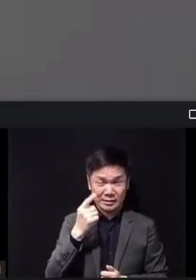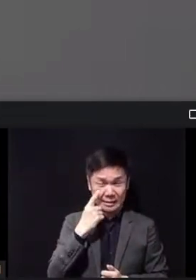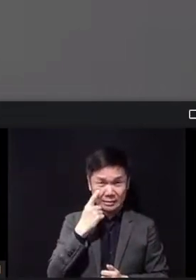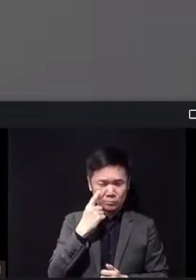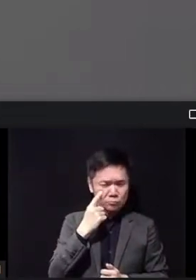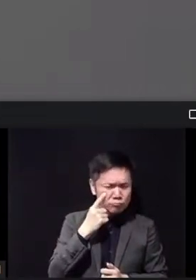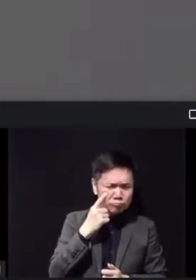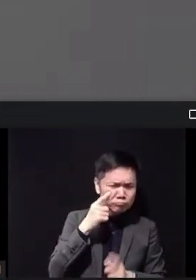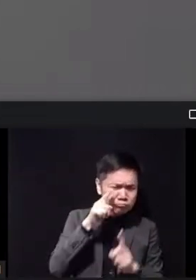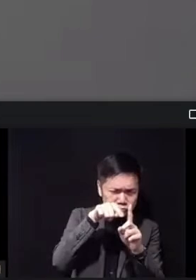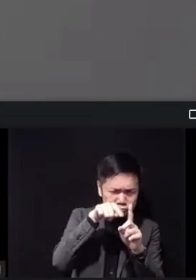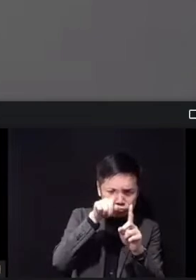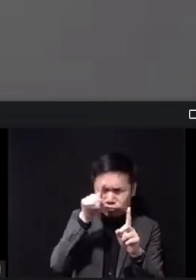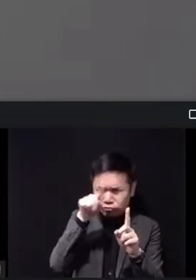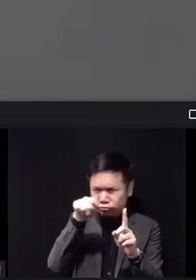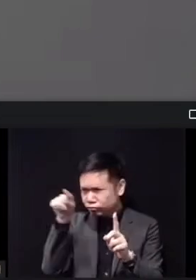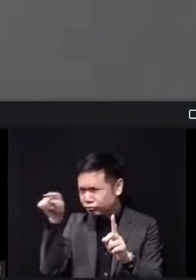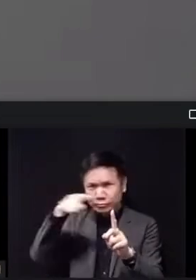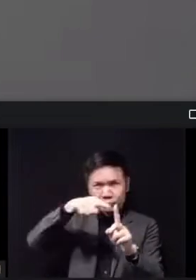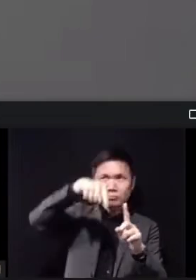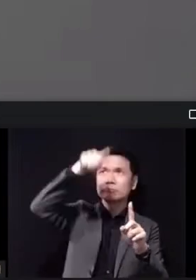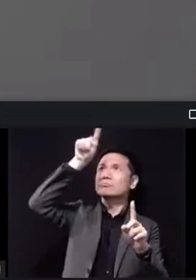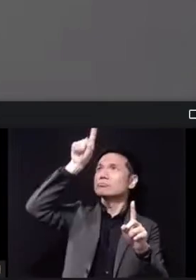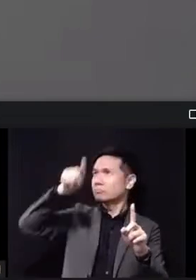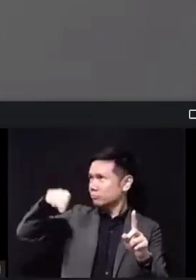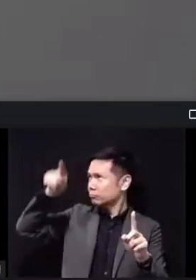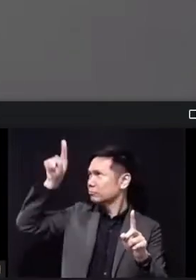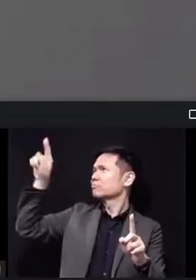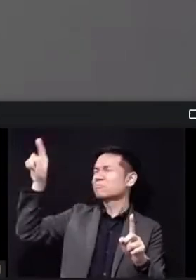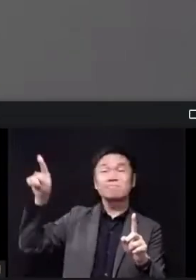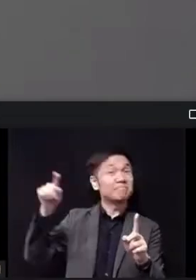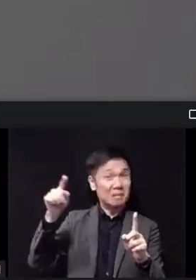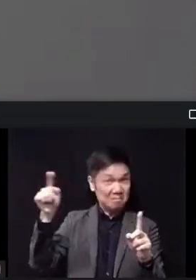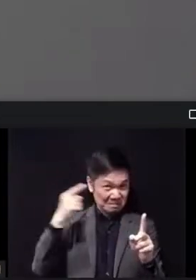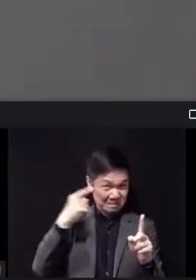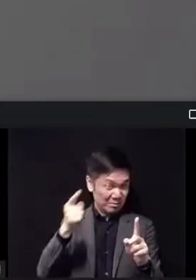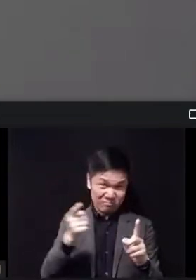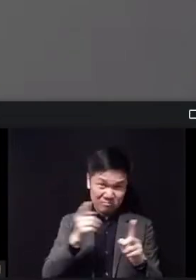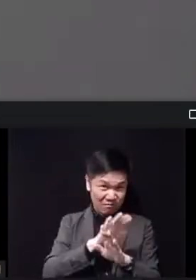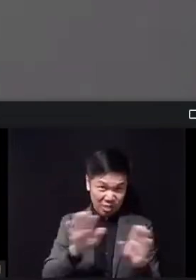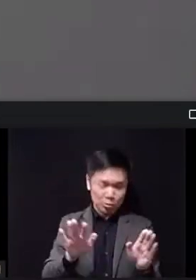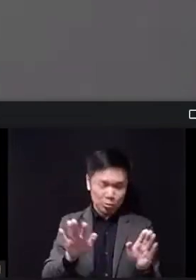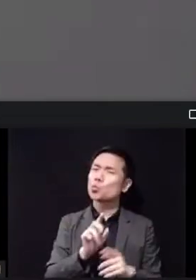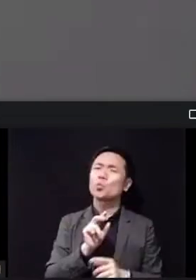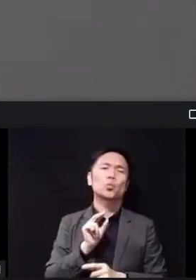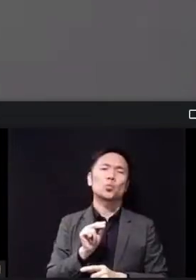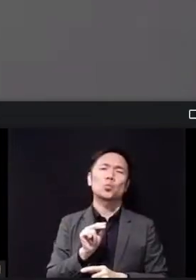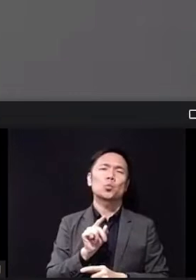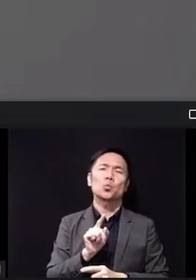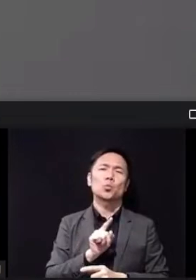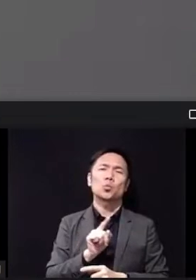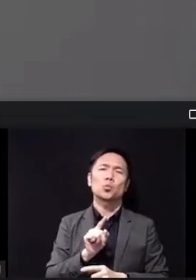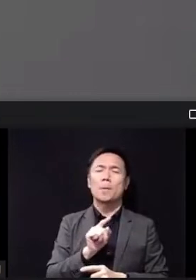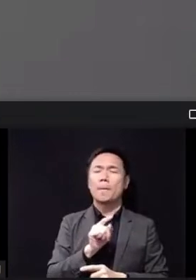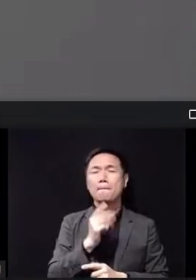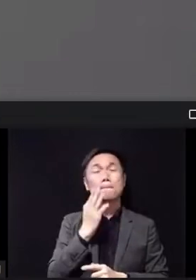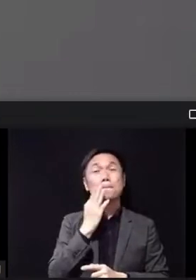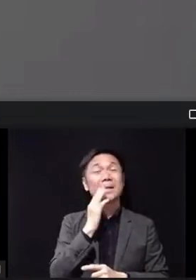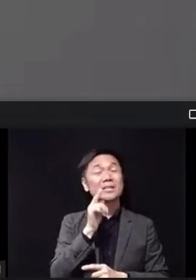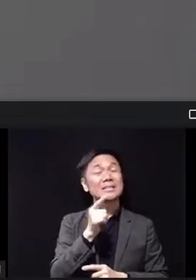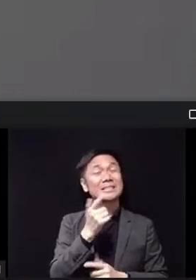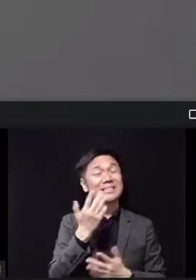figures on a chart or curves on a graph alone. However important they may be, it